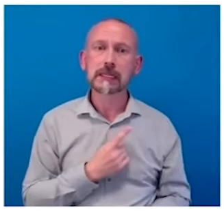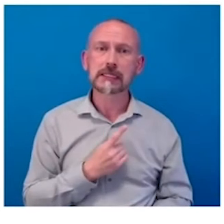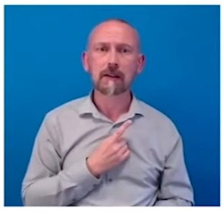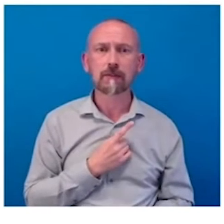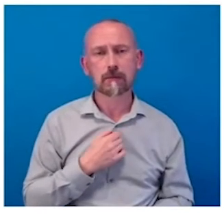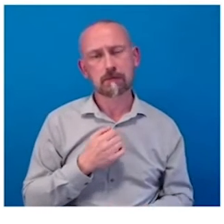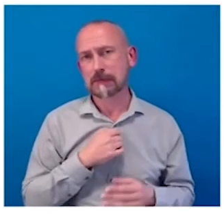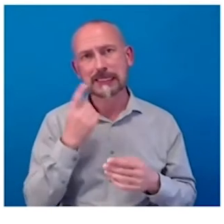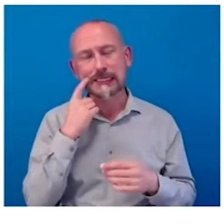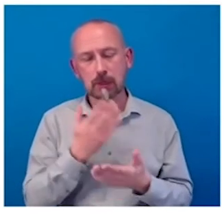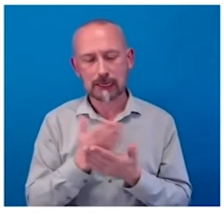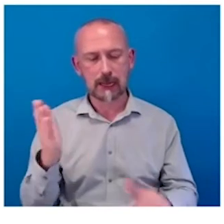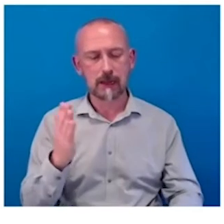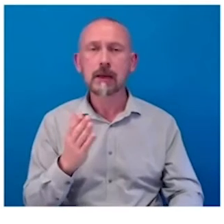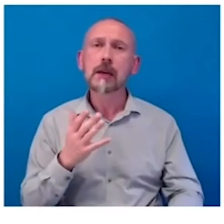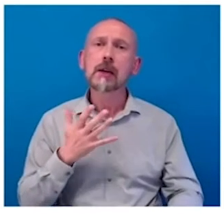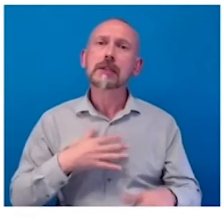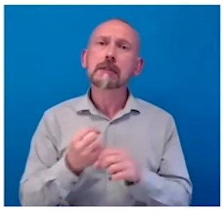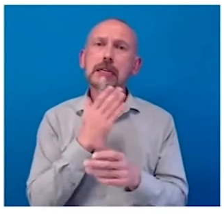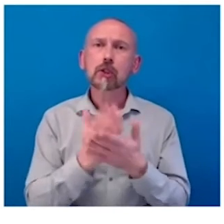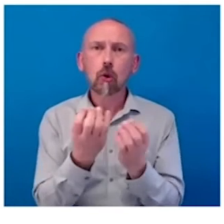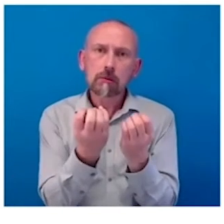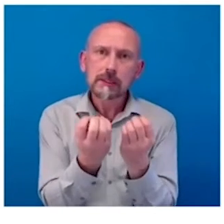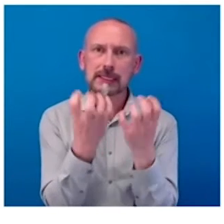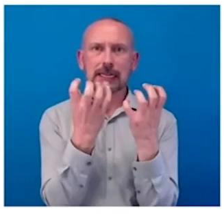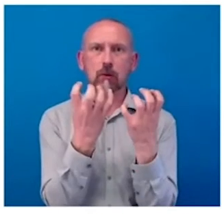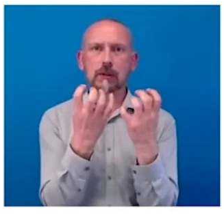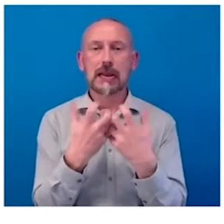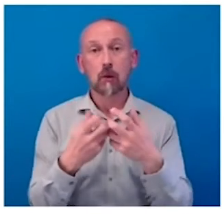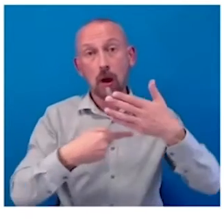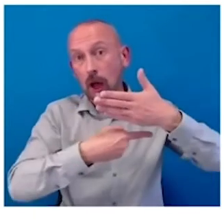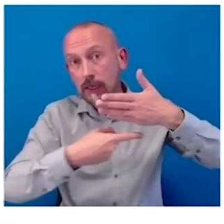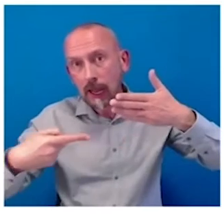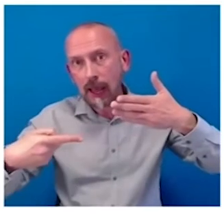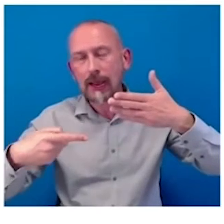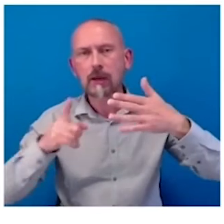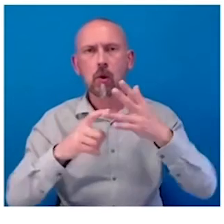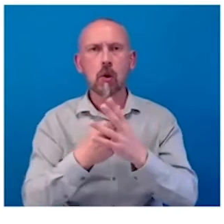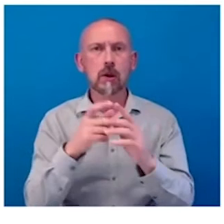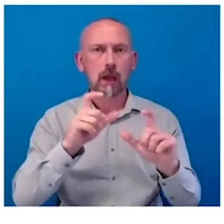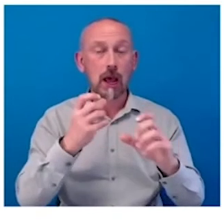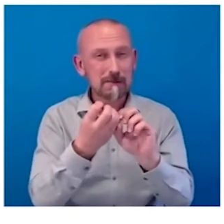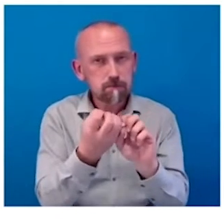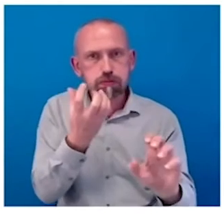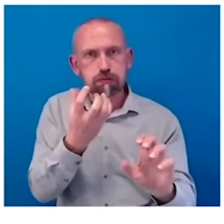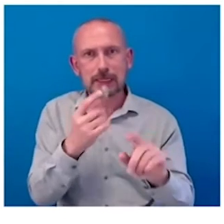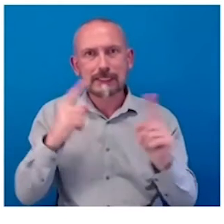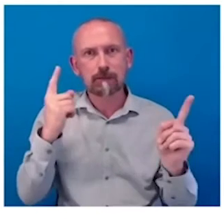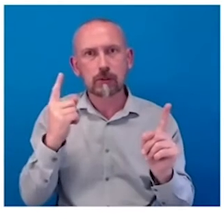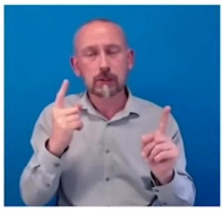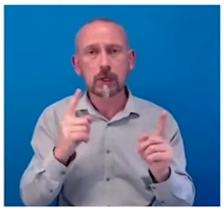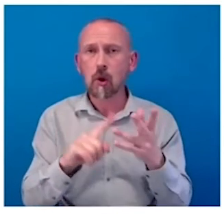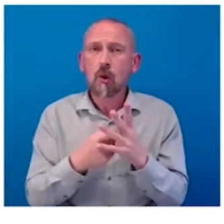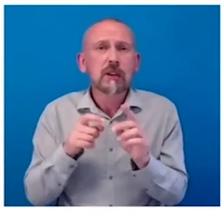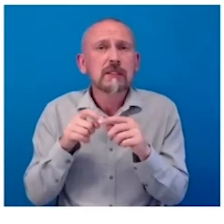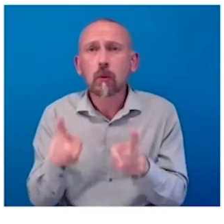links stand out from other text, ideally by underlining them or making the color significantly different or other means, but make it different from the